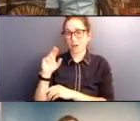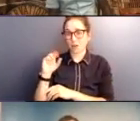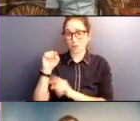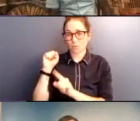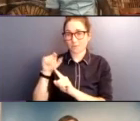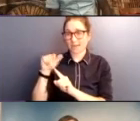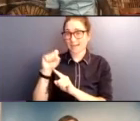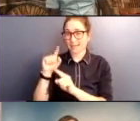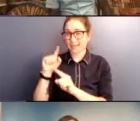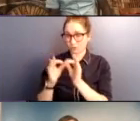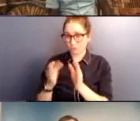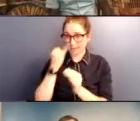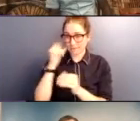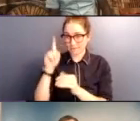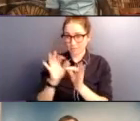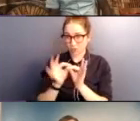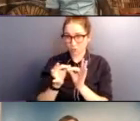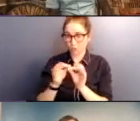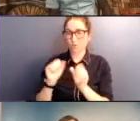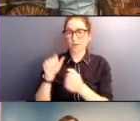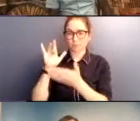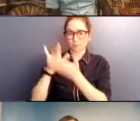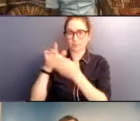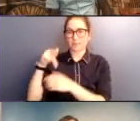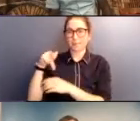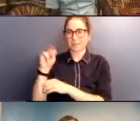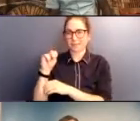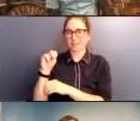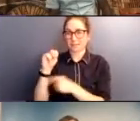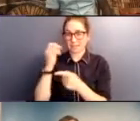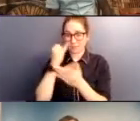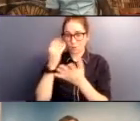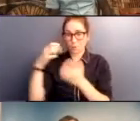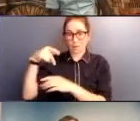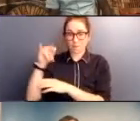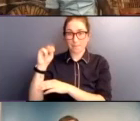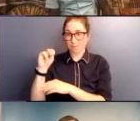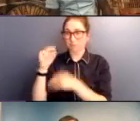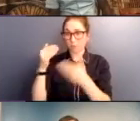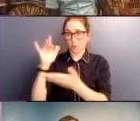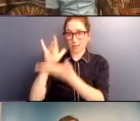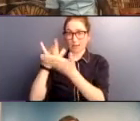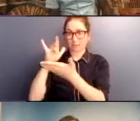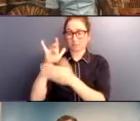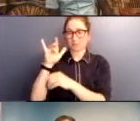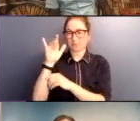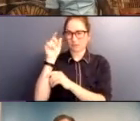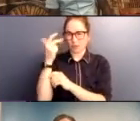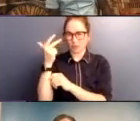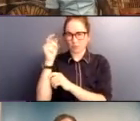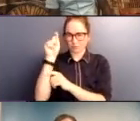can pin her. I do have her spotlighted, but if you'd like to pin her, go ahead and do that.